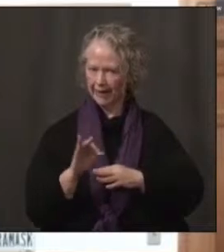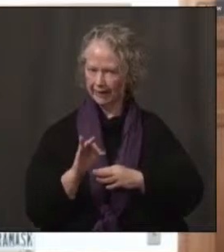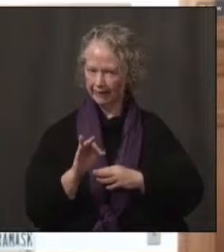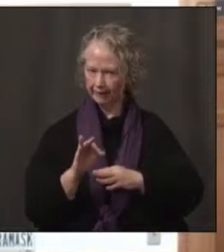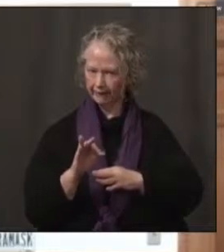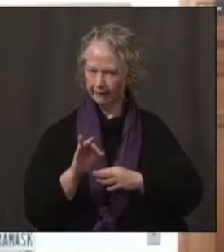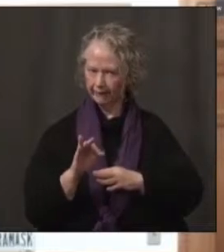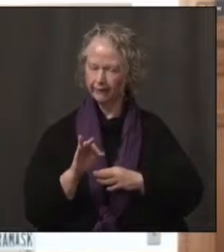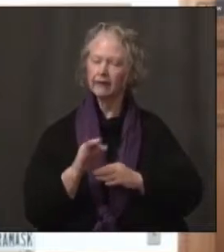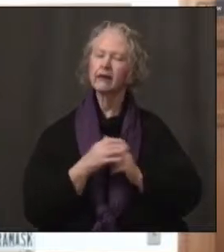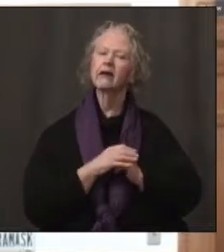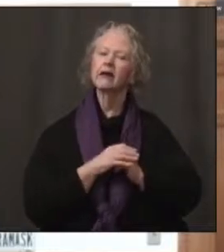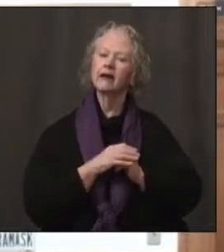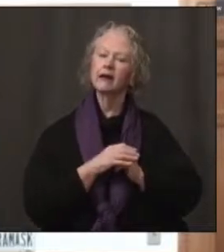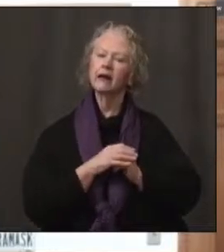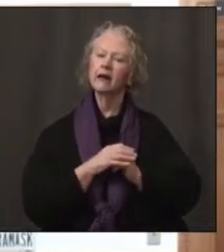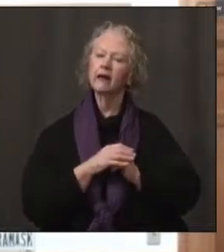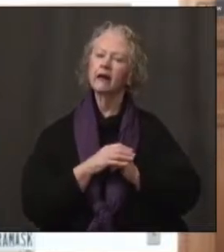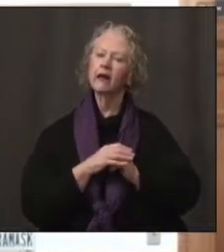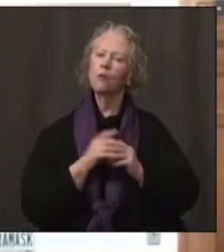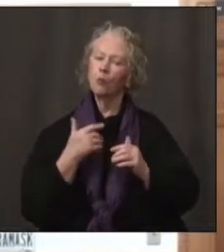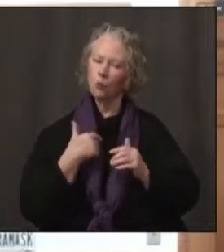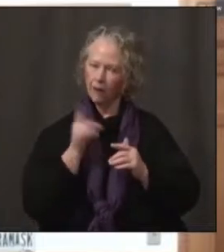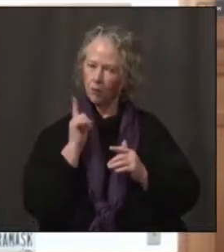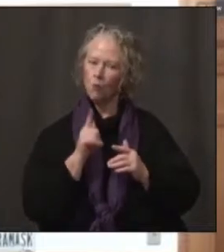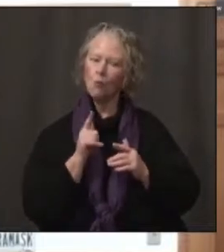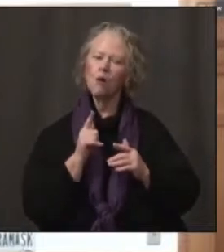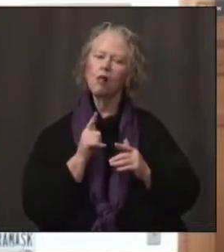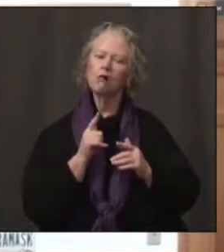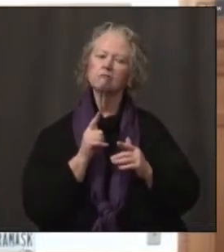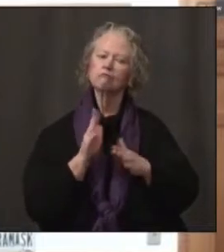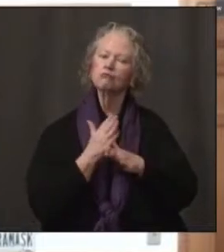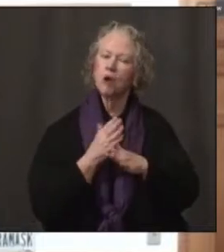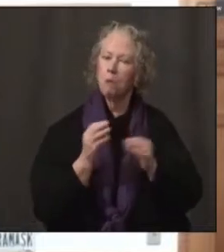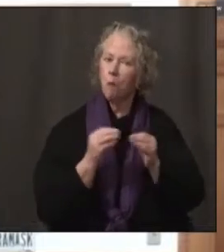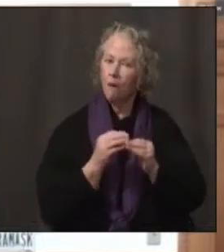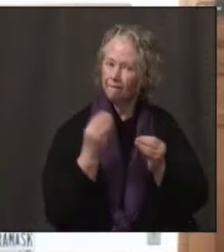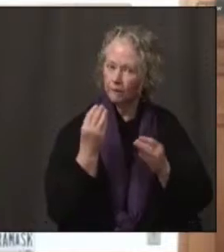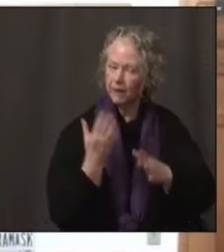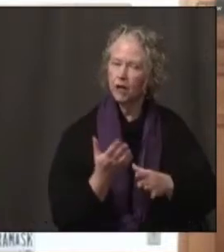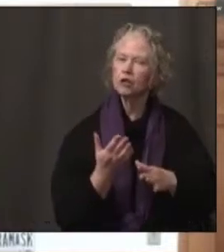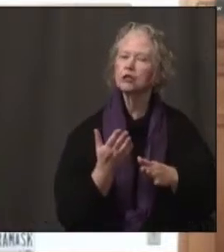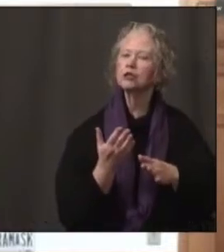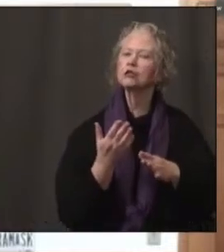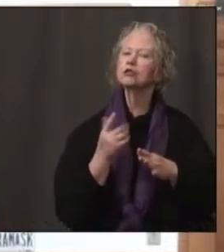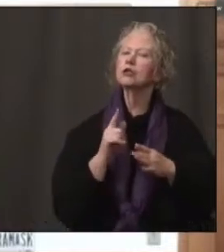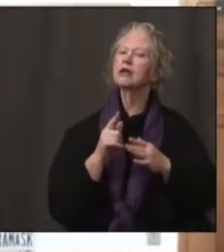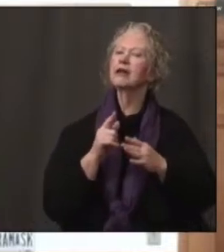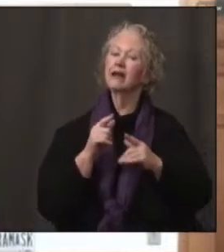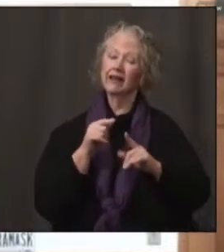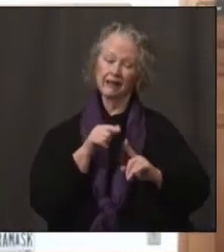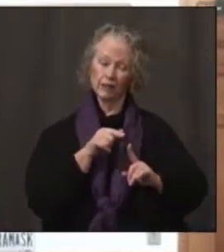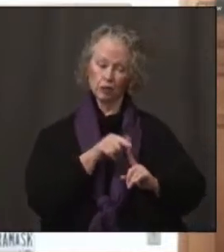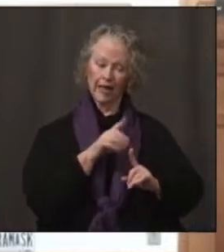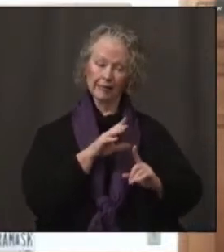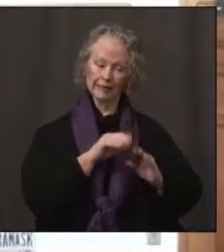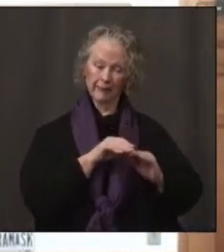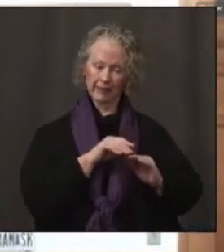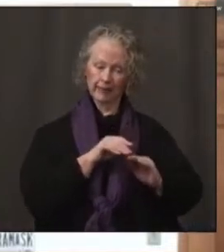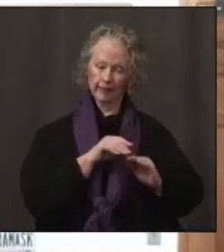deadline. We will also be providing more information as a follow-up meeting to the one that she's already has